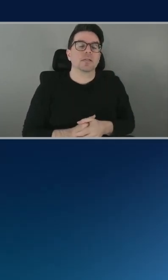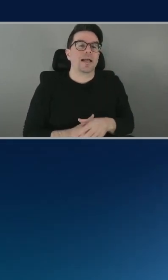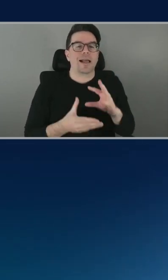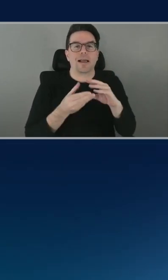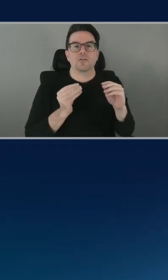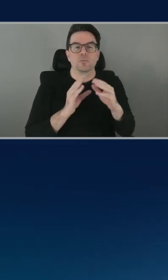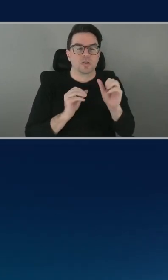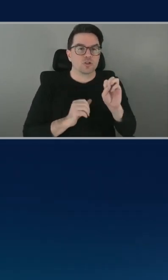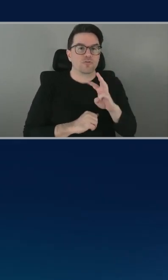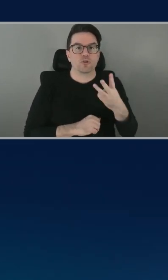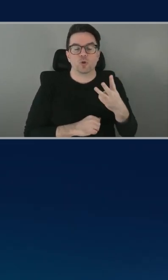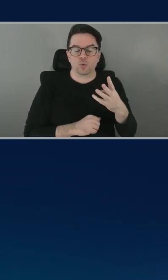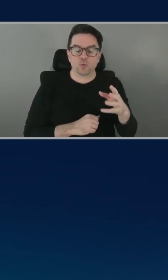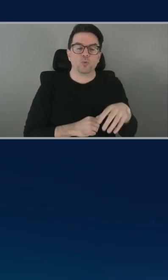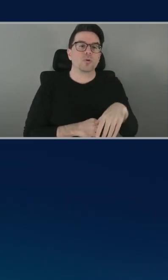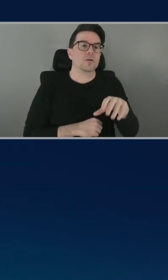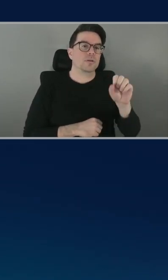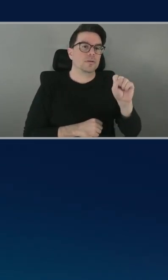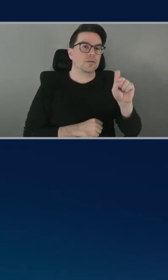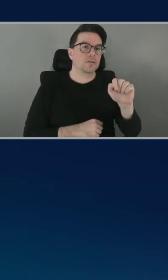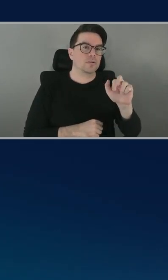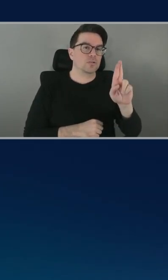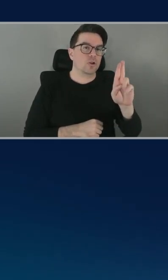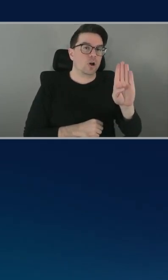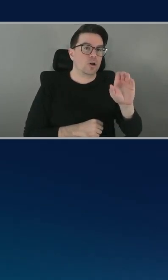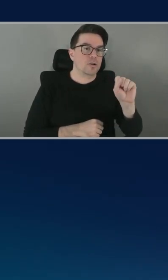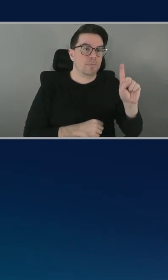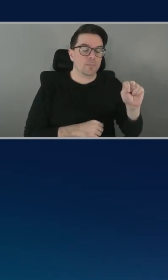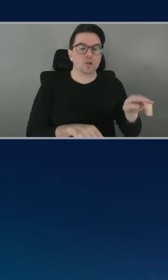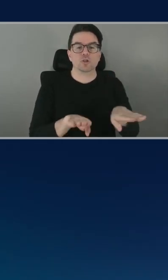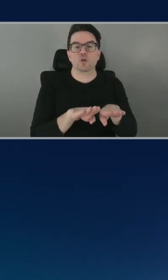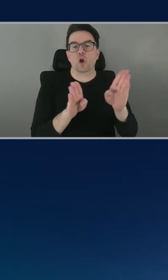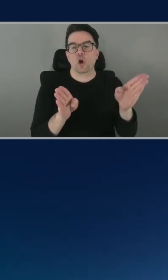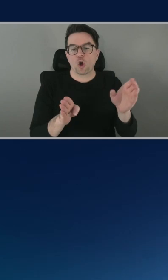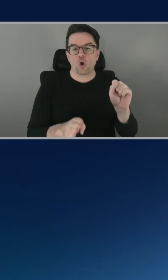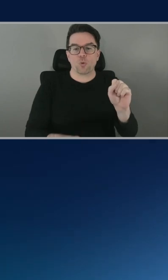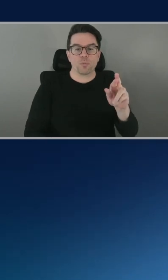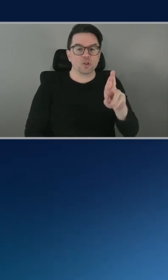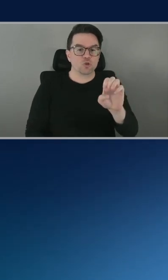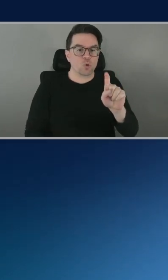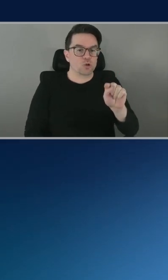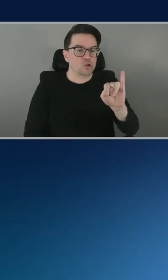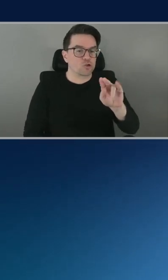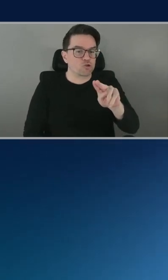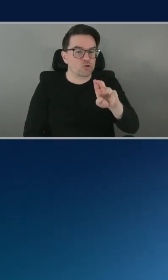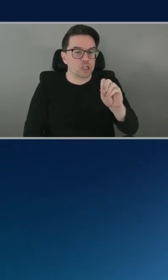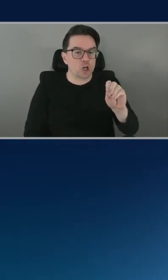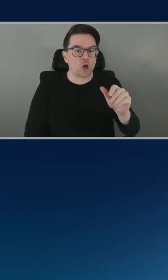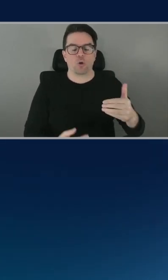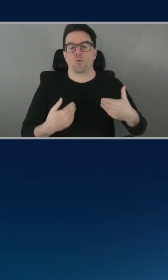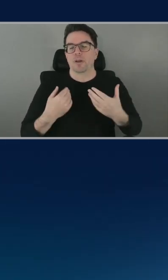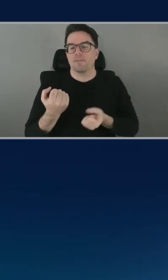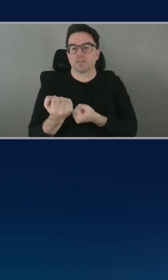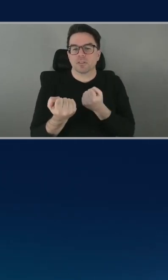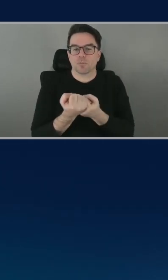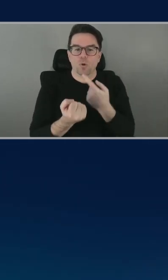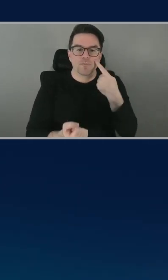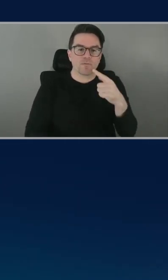few, it's Starburst and open source Trino. We have support for reads from